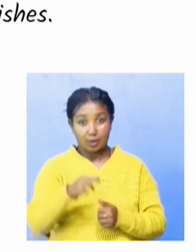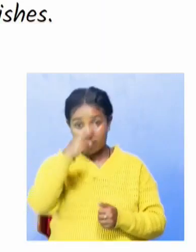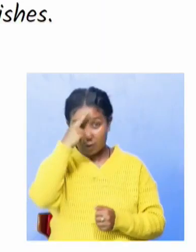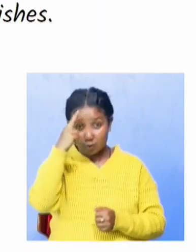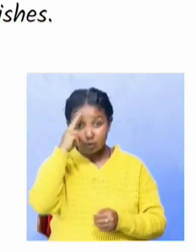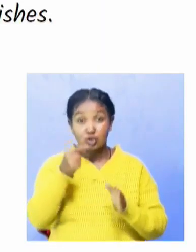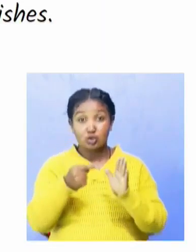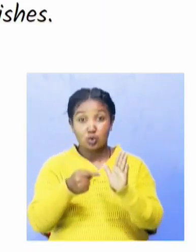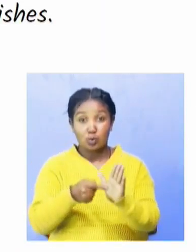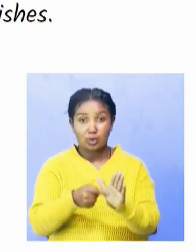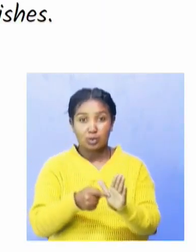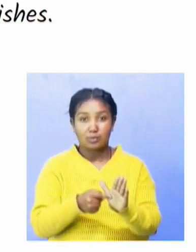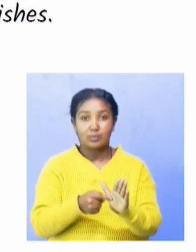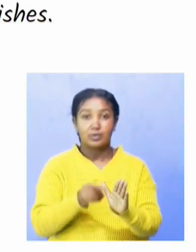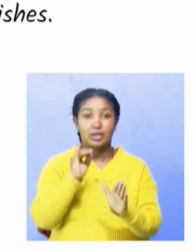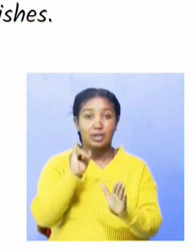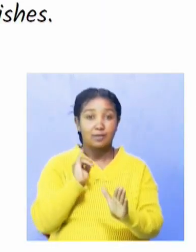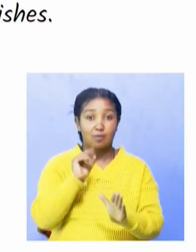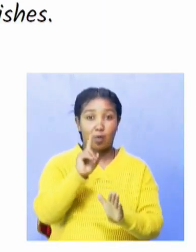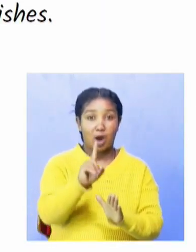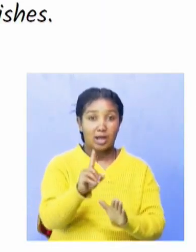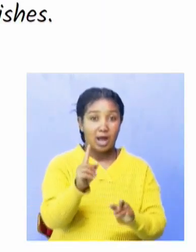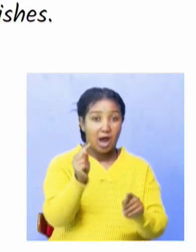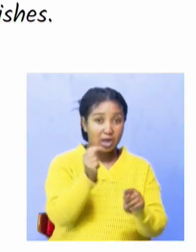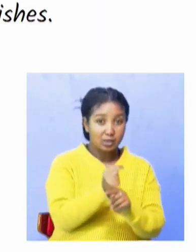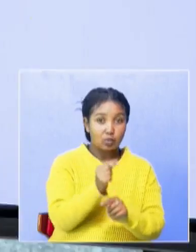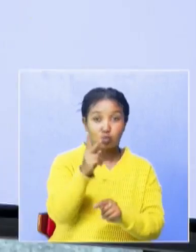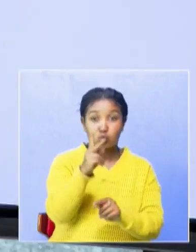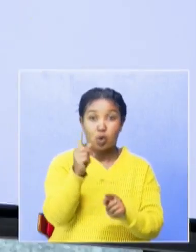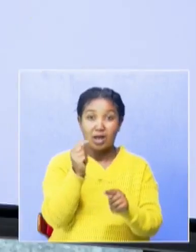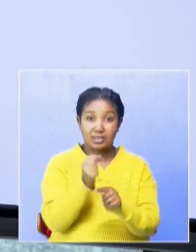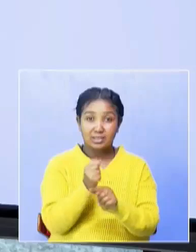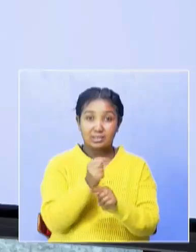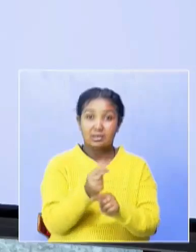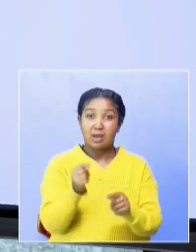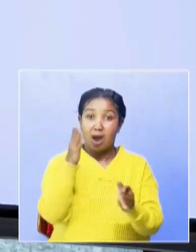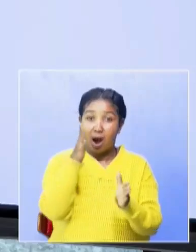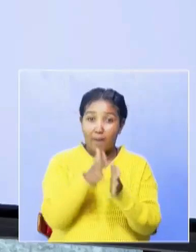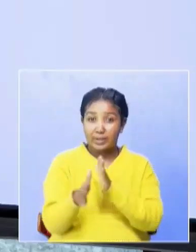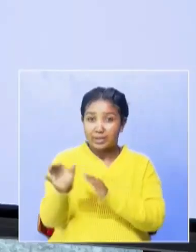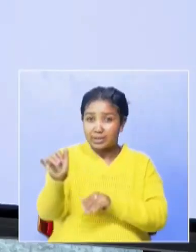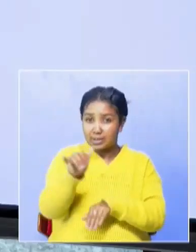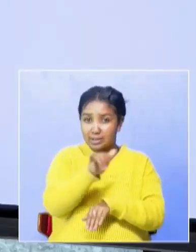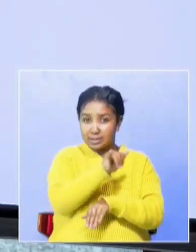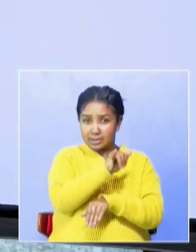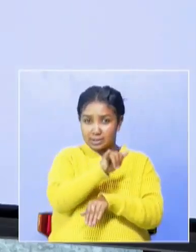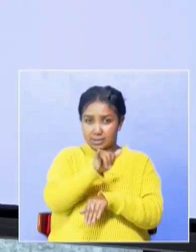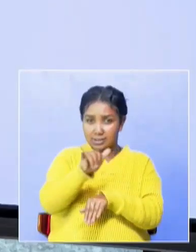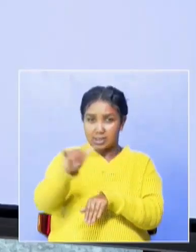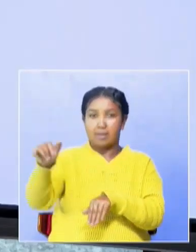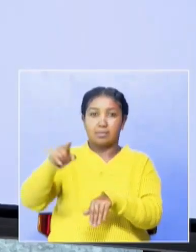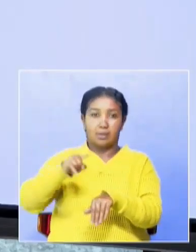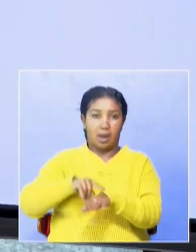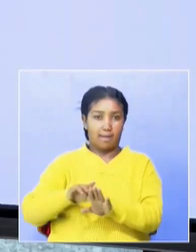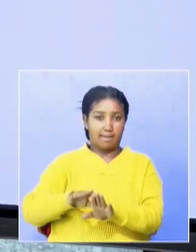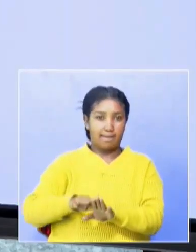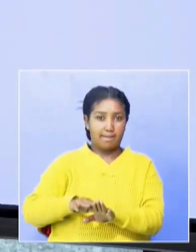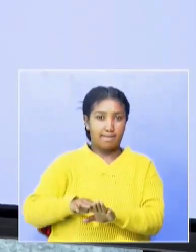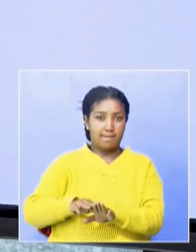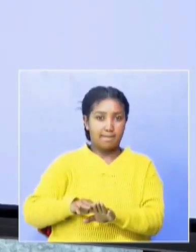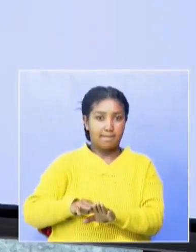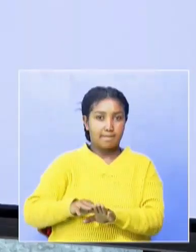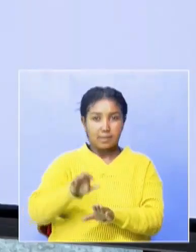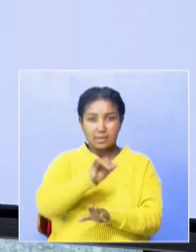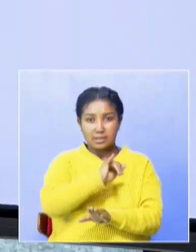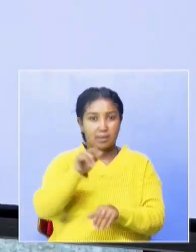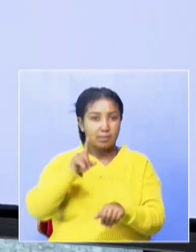Because it shows if one or two or more activities were happening in the past. Not only in the